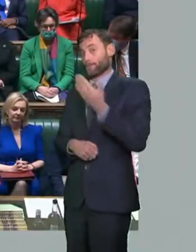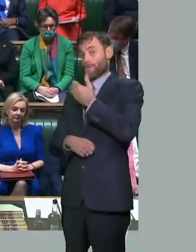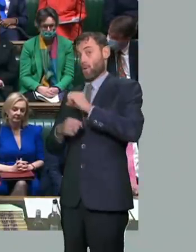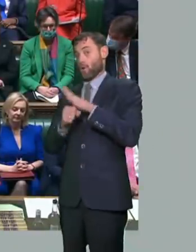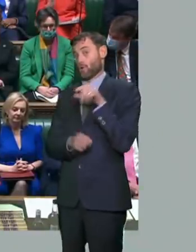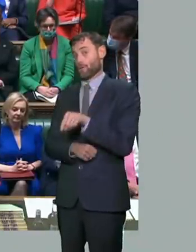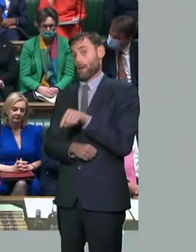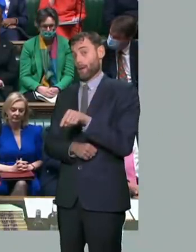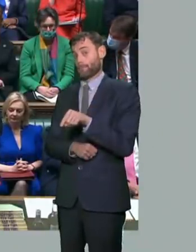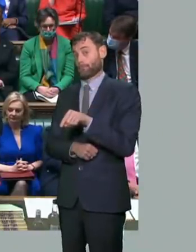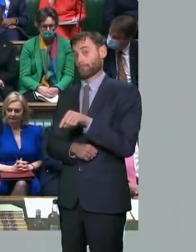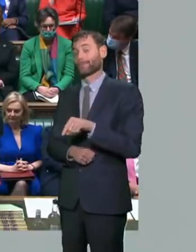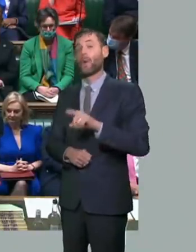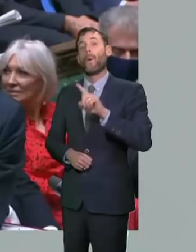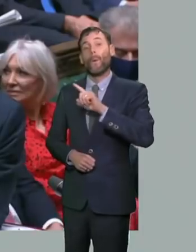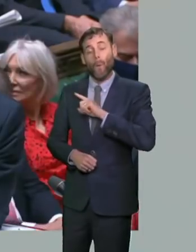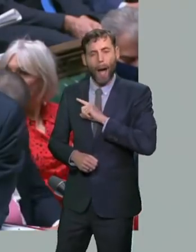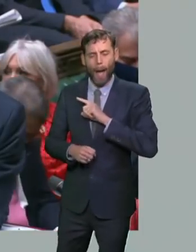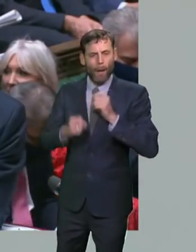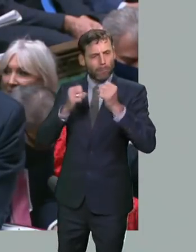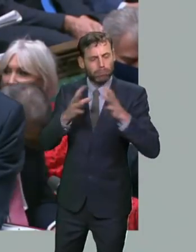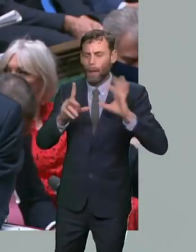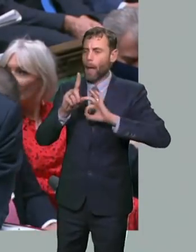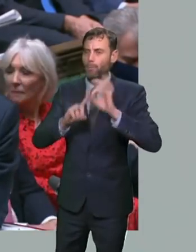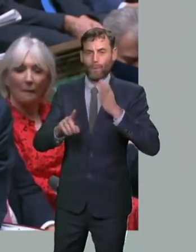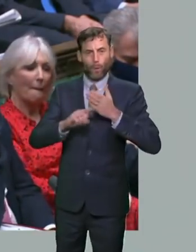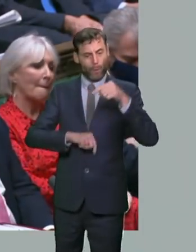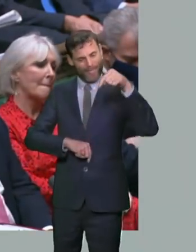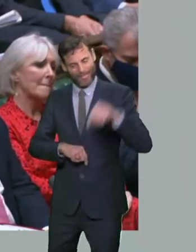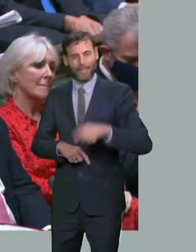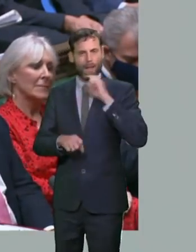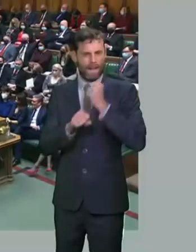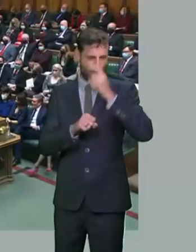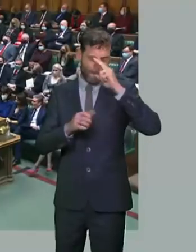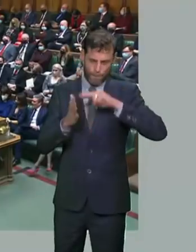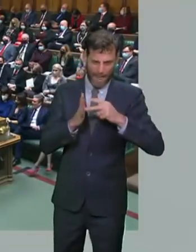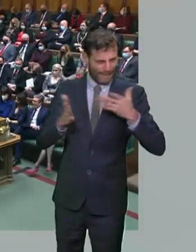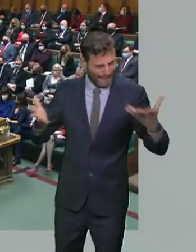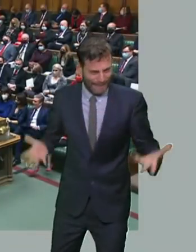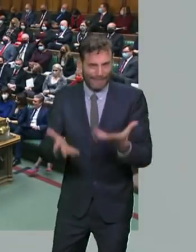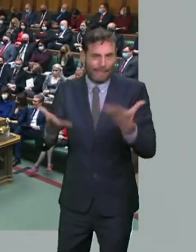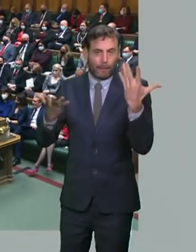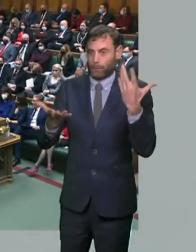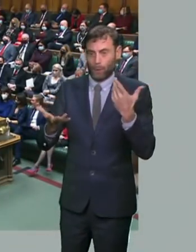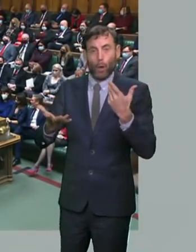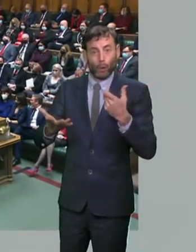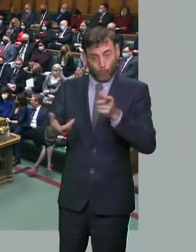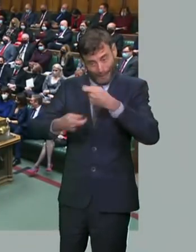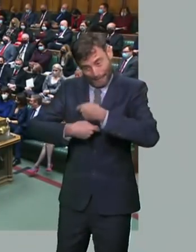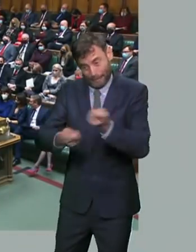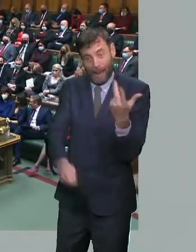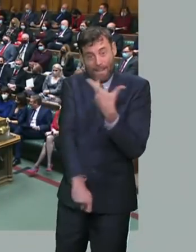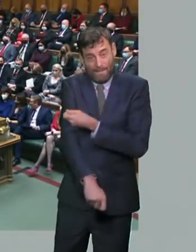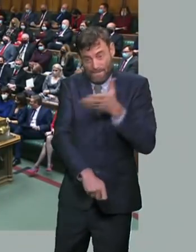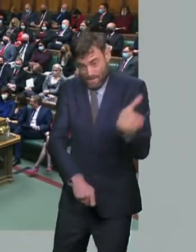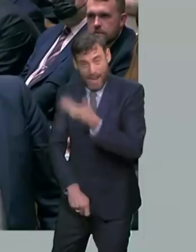pandemic began. And that is because of the policies that this government has followed. Whether it's on rolling out the vaccine, if you remember